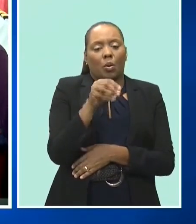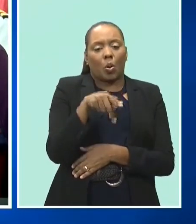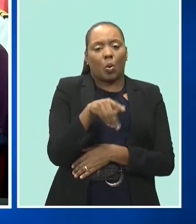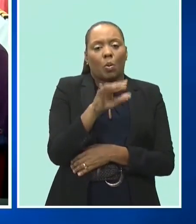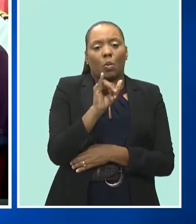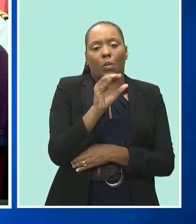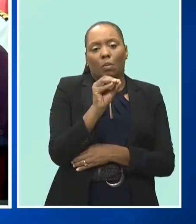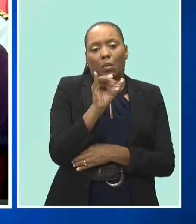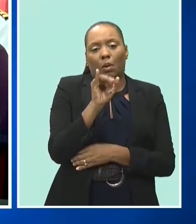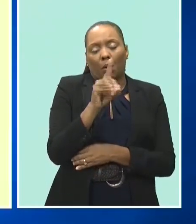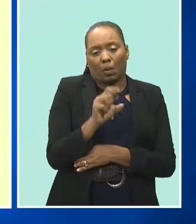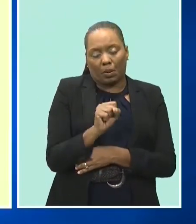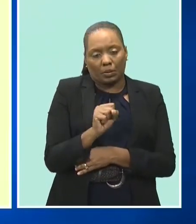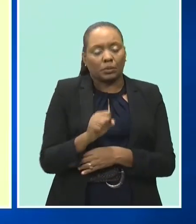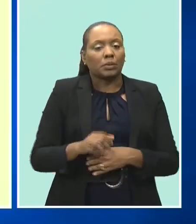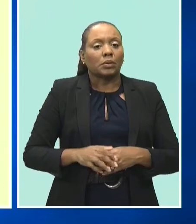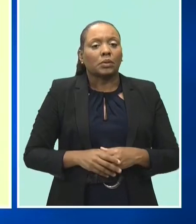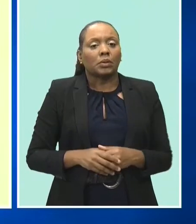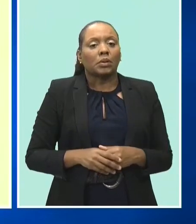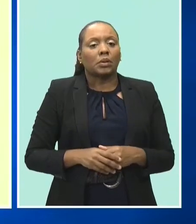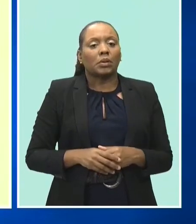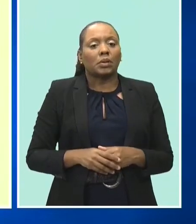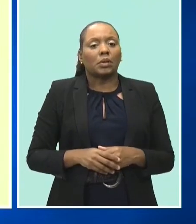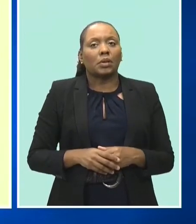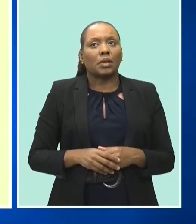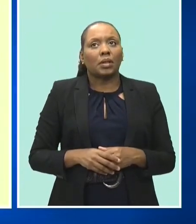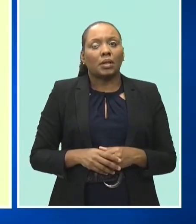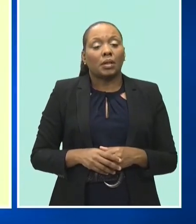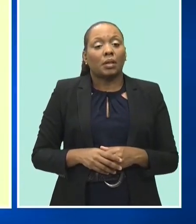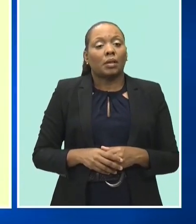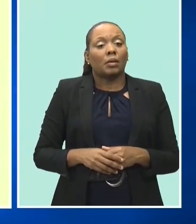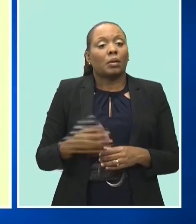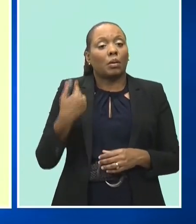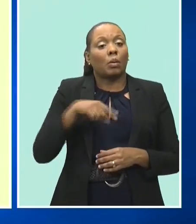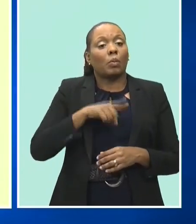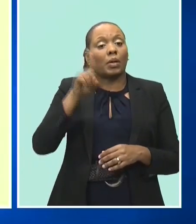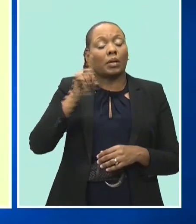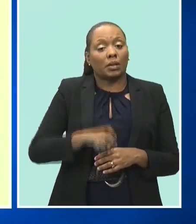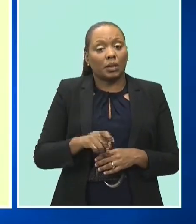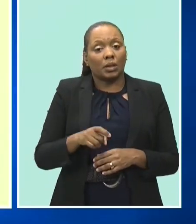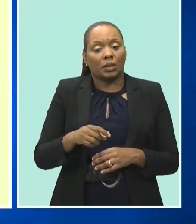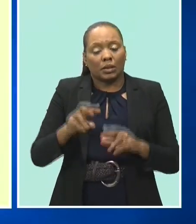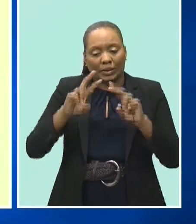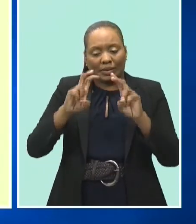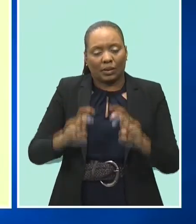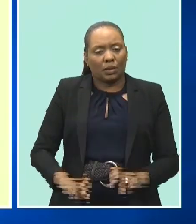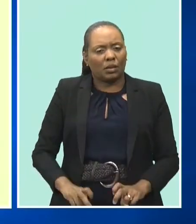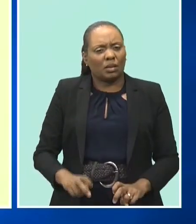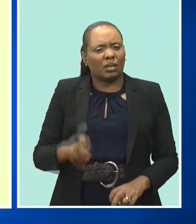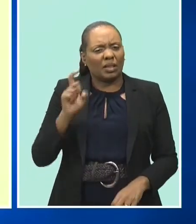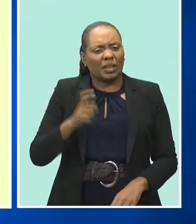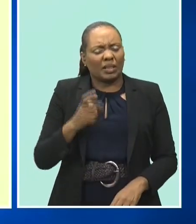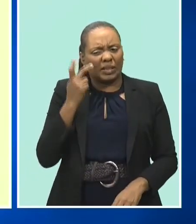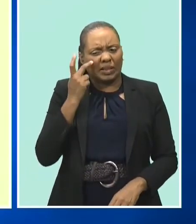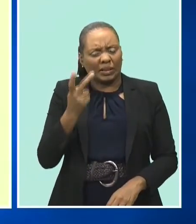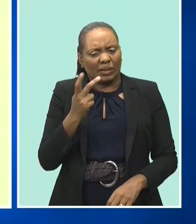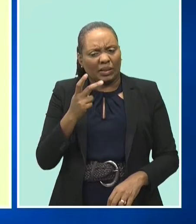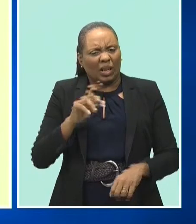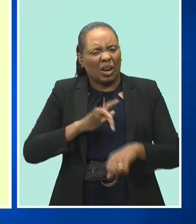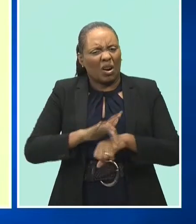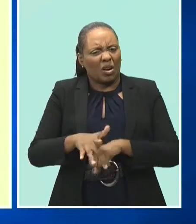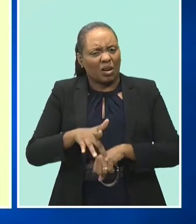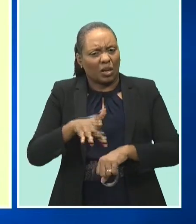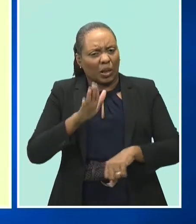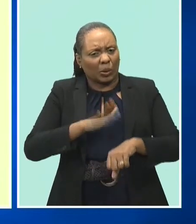Home Affairs Edmund Hinkson says the implementation of this new mechanism will allow for early detection and monitoring of these